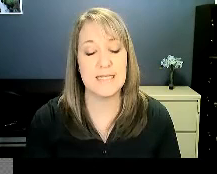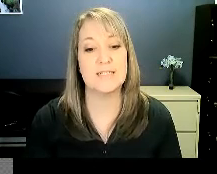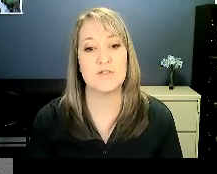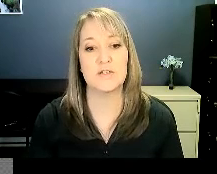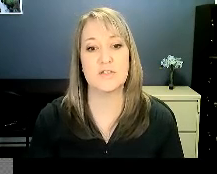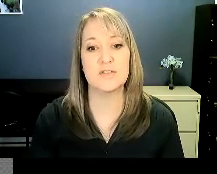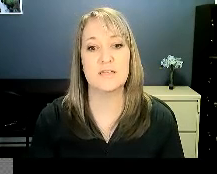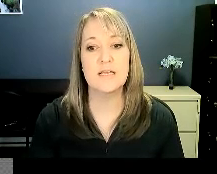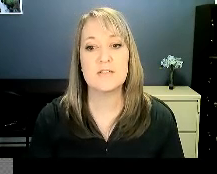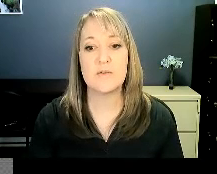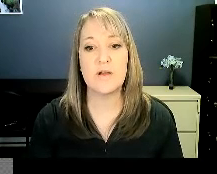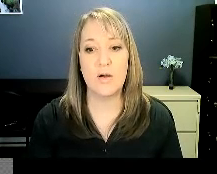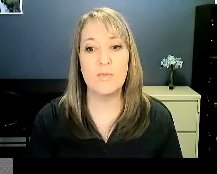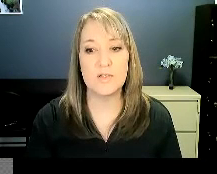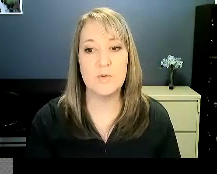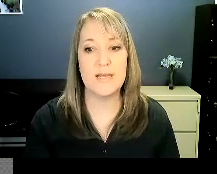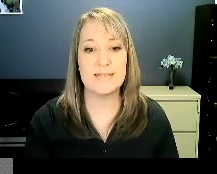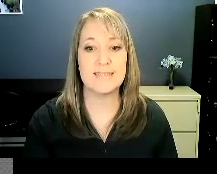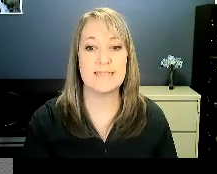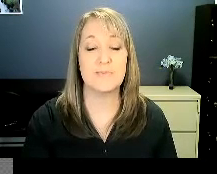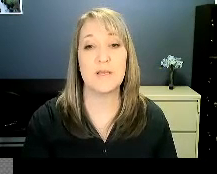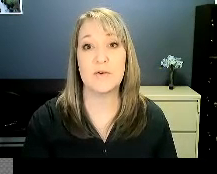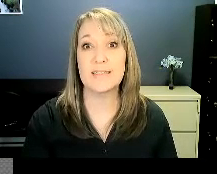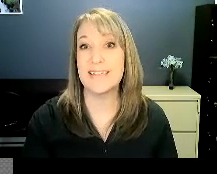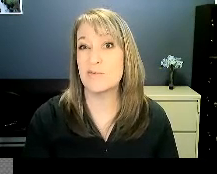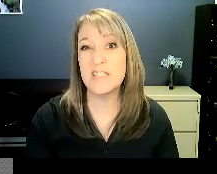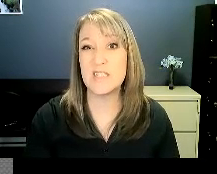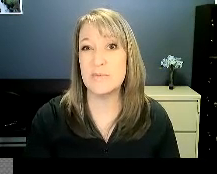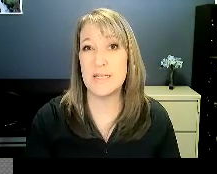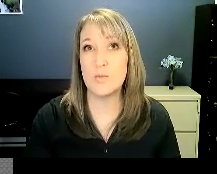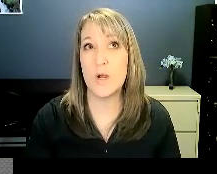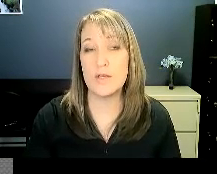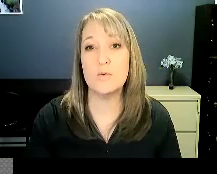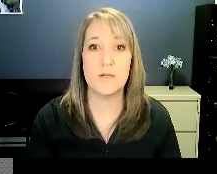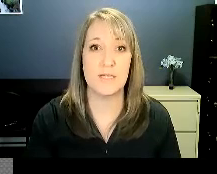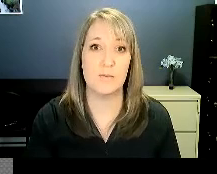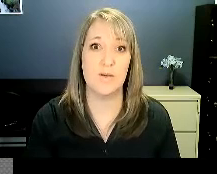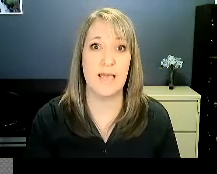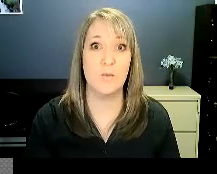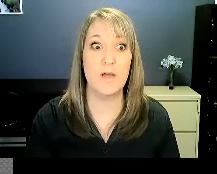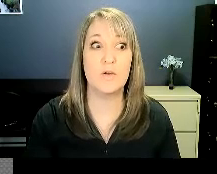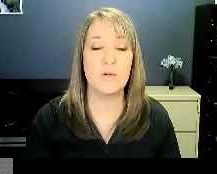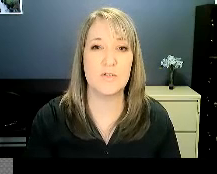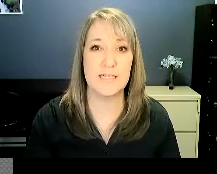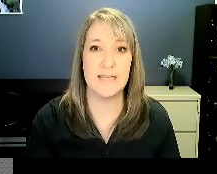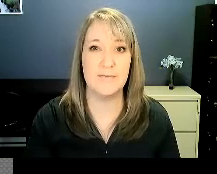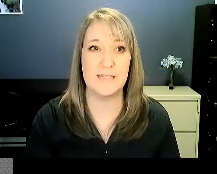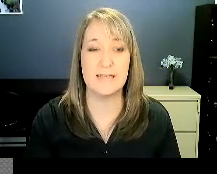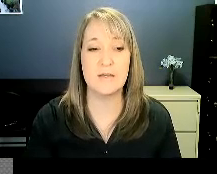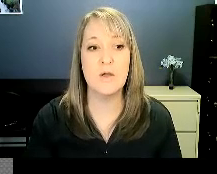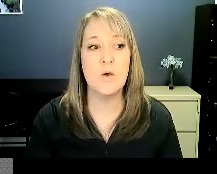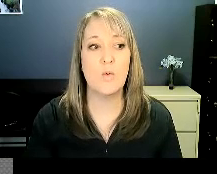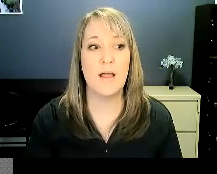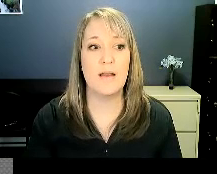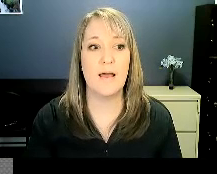correct sentence structures. So there are multiple ways to sign something correctly. It really just depends on what you want to communicate, what you are trying to